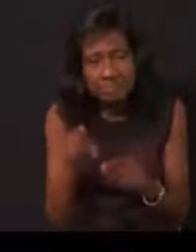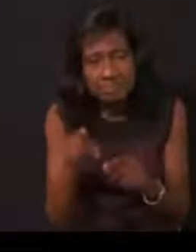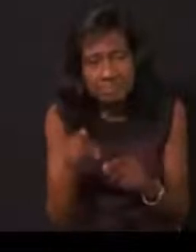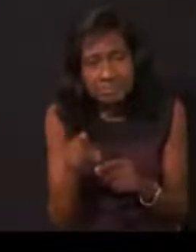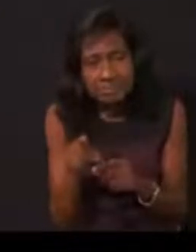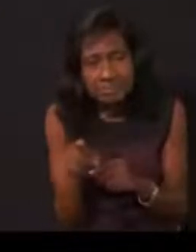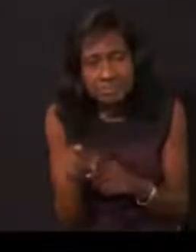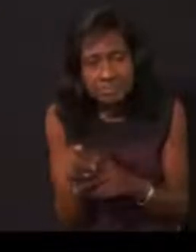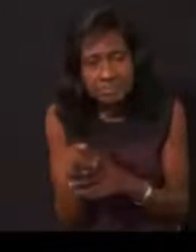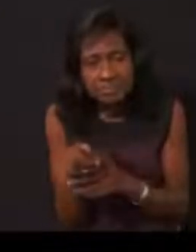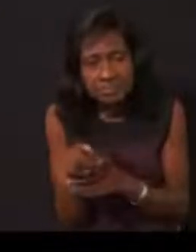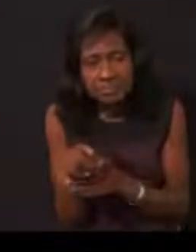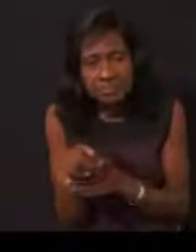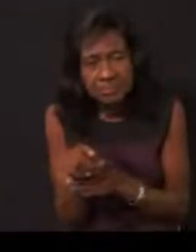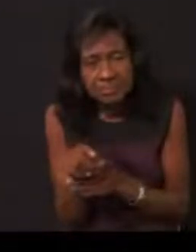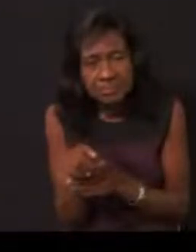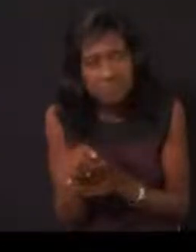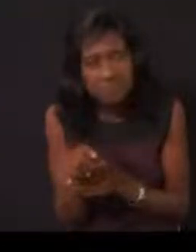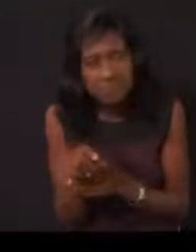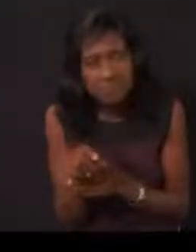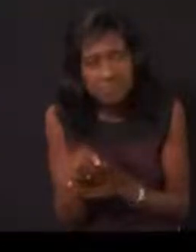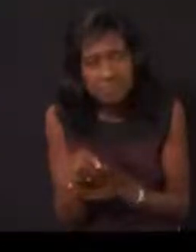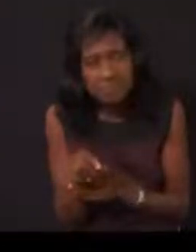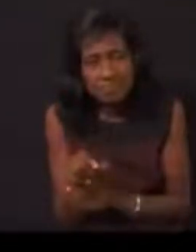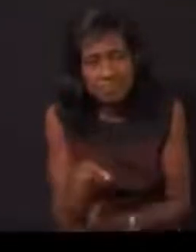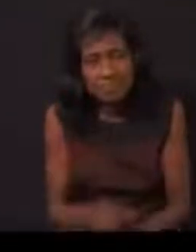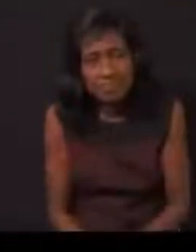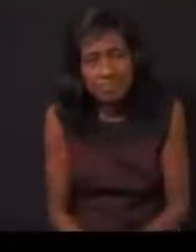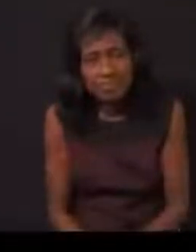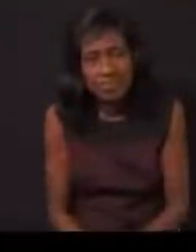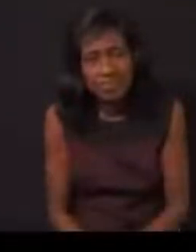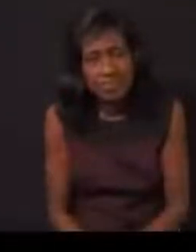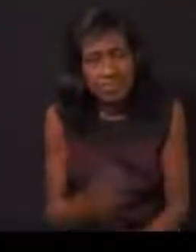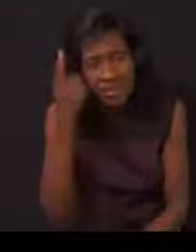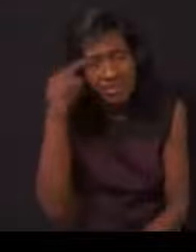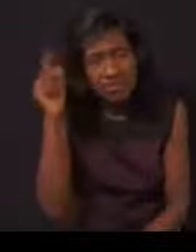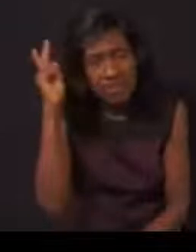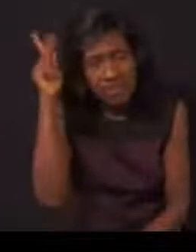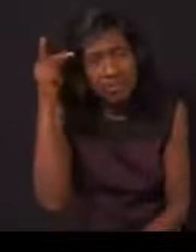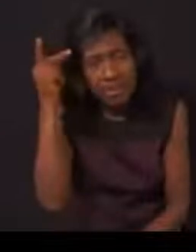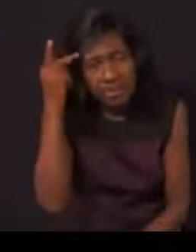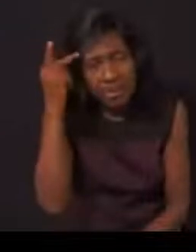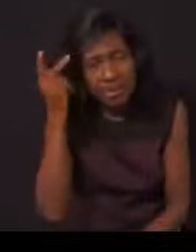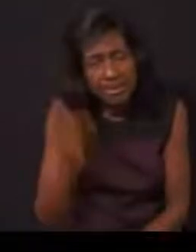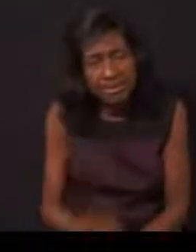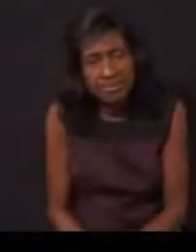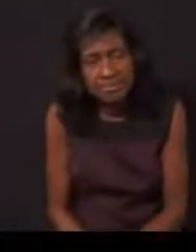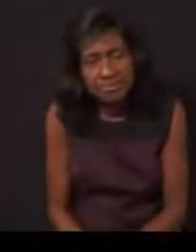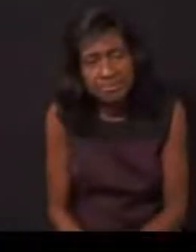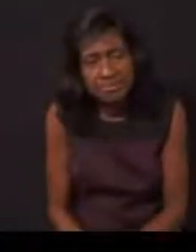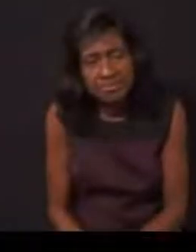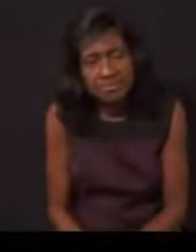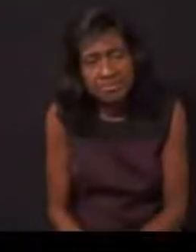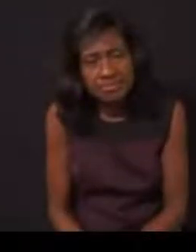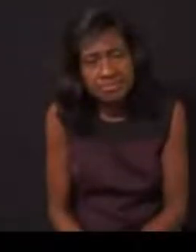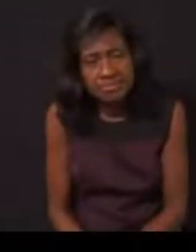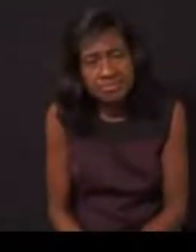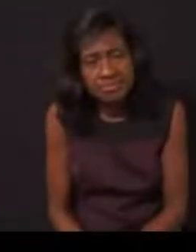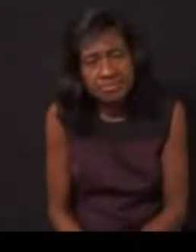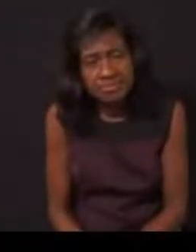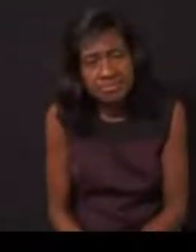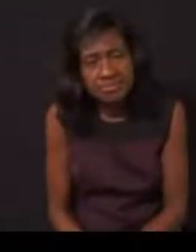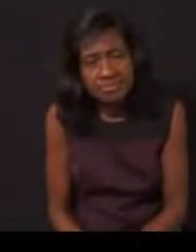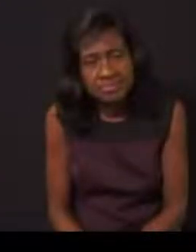first goes back to something I asked a couple of weeks ago. I believe really this is for the Premier, but it could be Dr. Lee. And I'm just